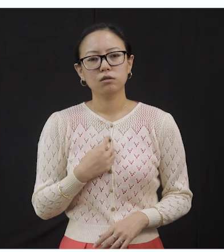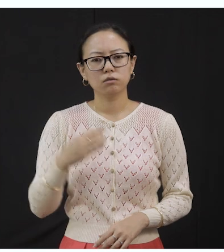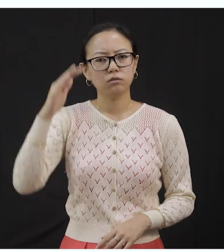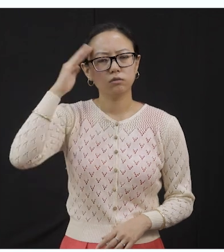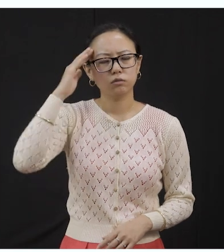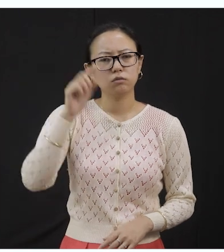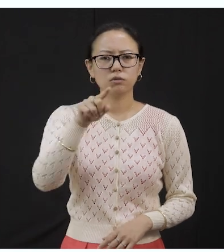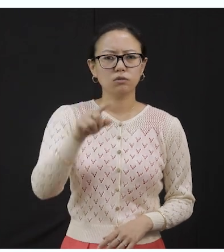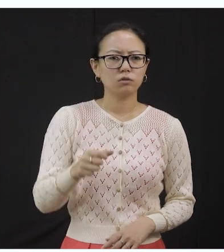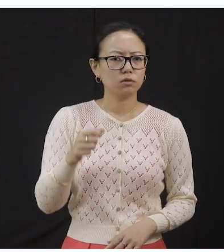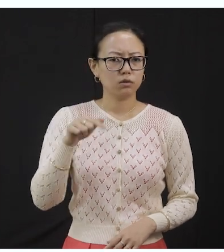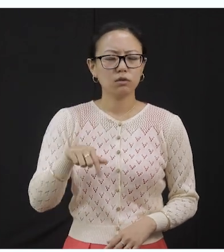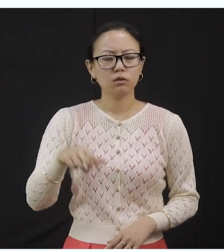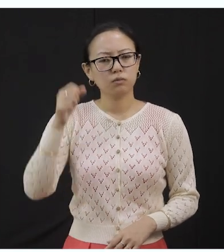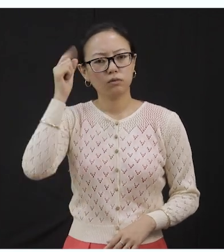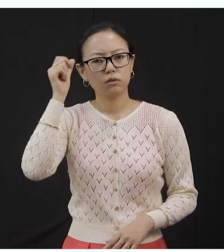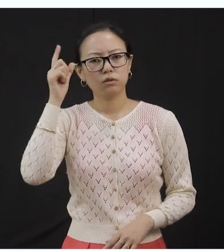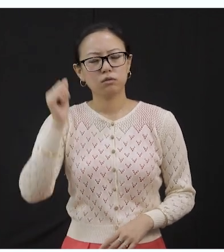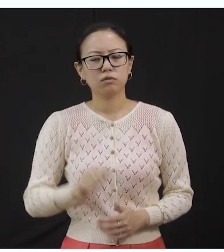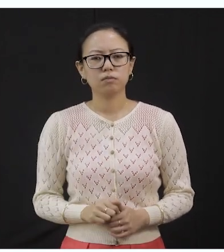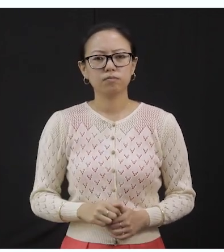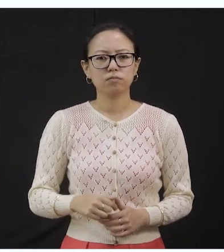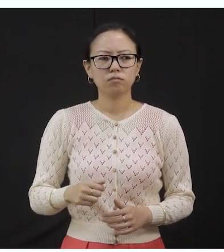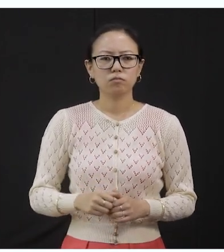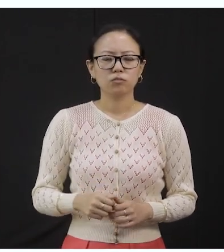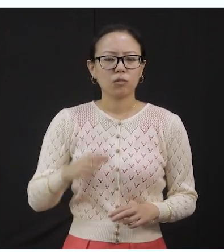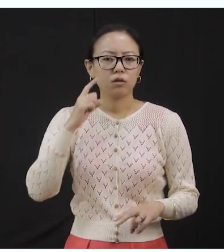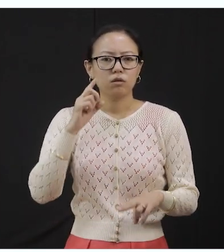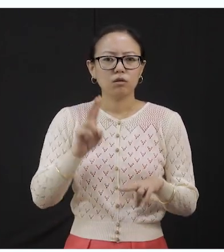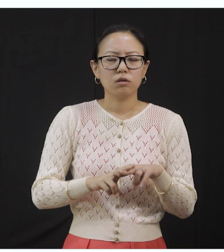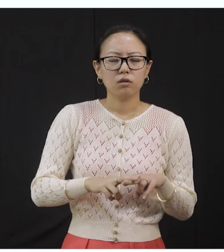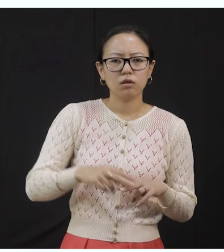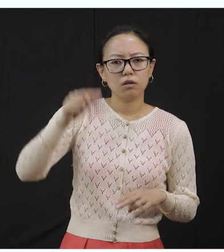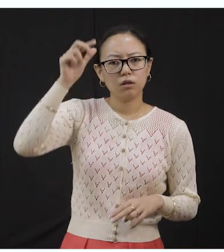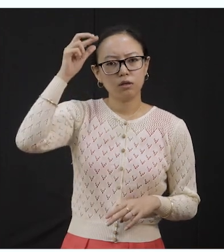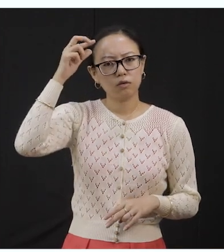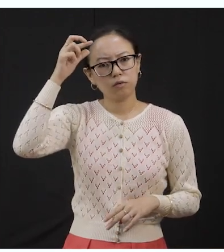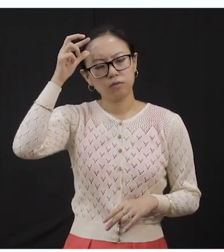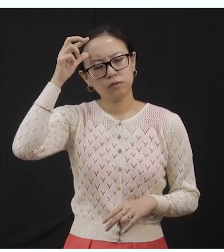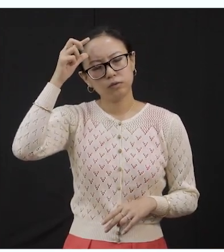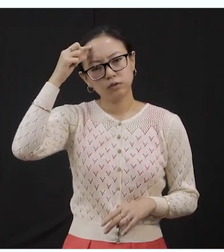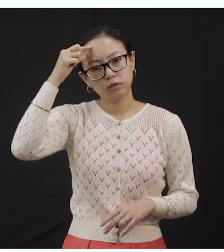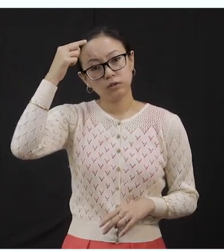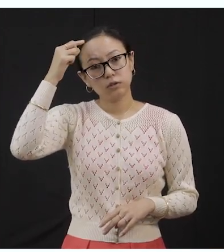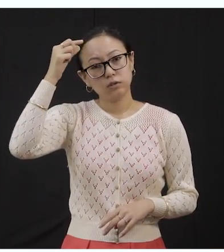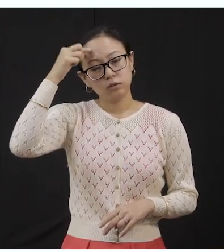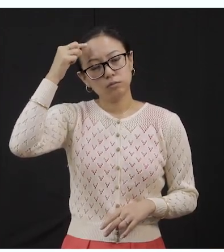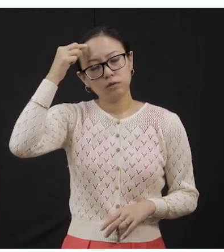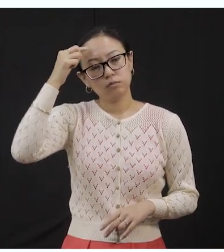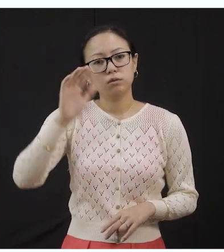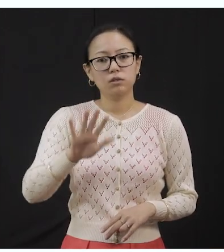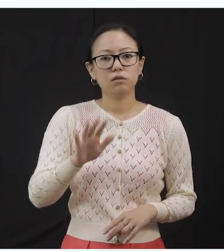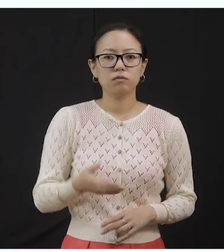chapter. Okay, if you have any doubt, you can freely ask in our comment box. I will always available to sort